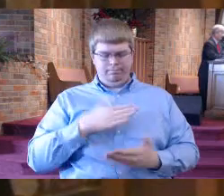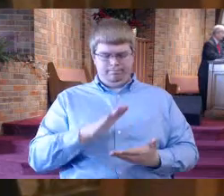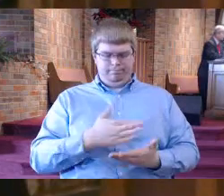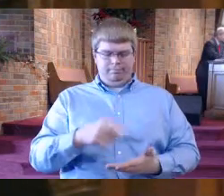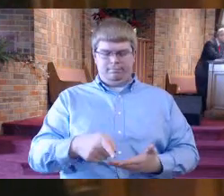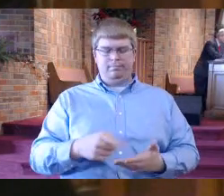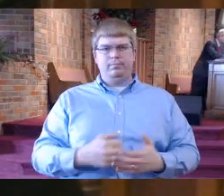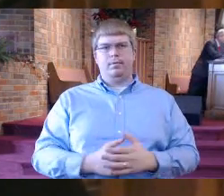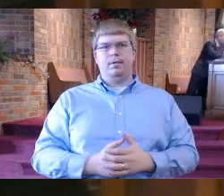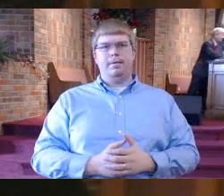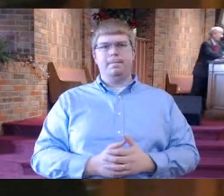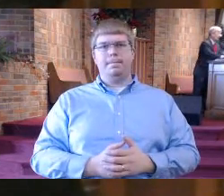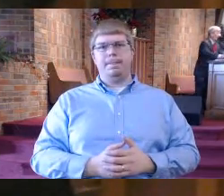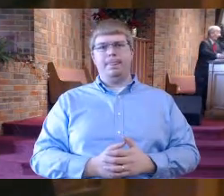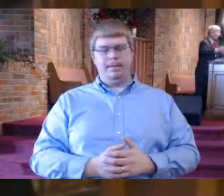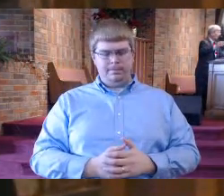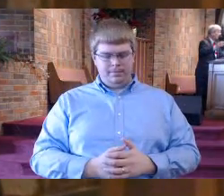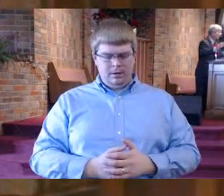get back.